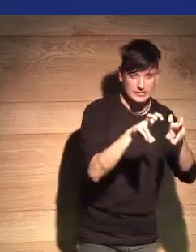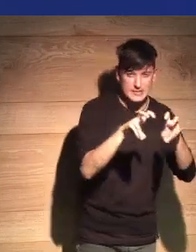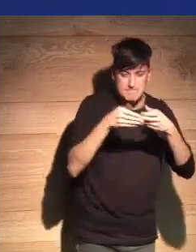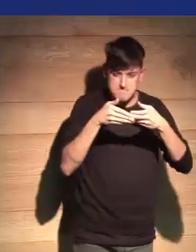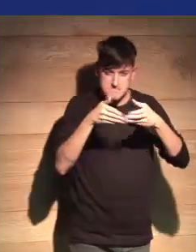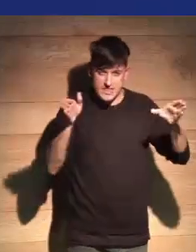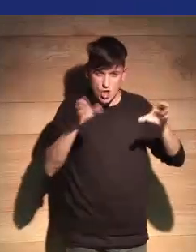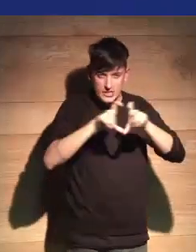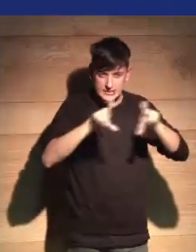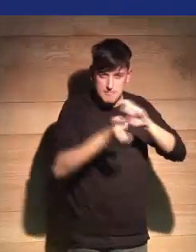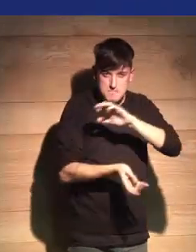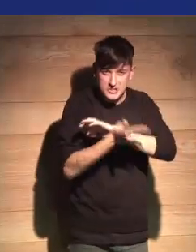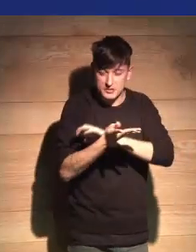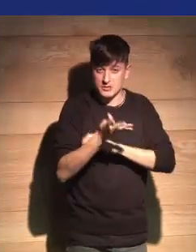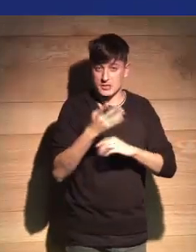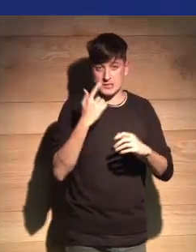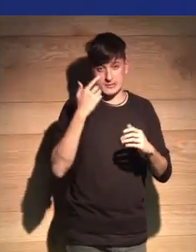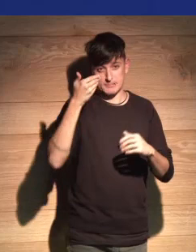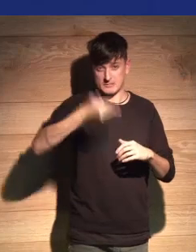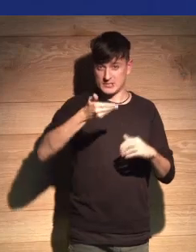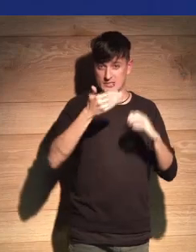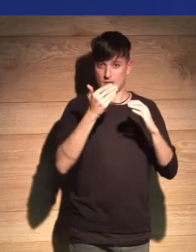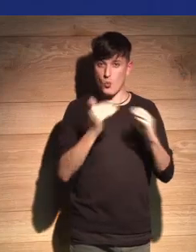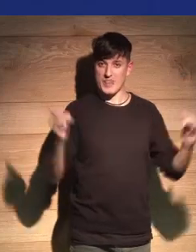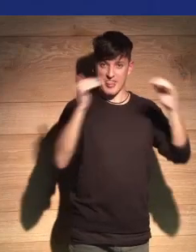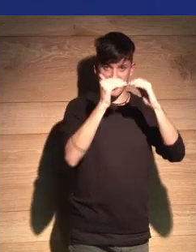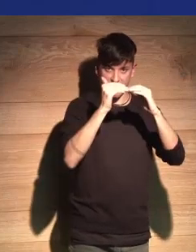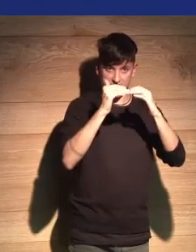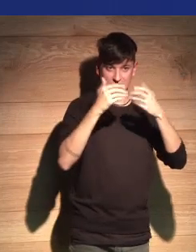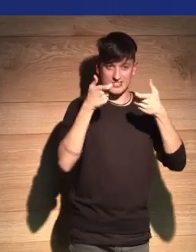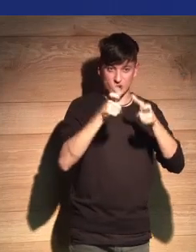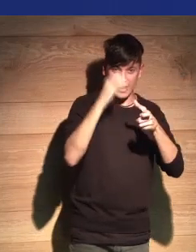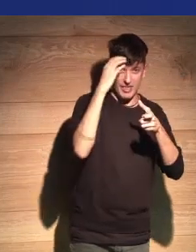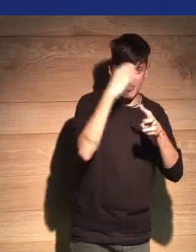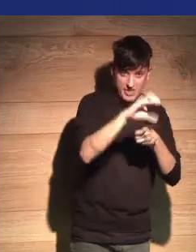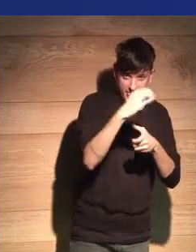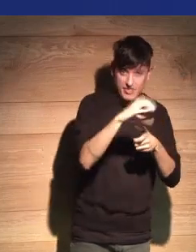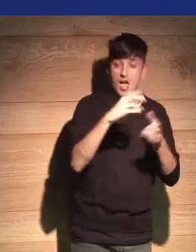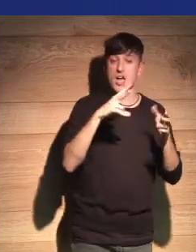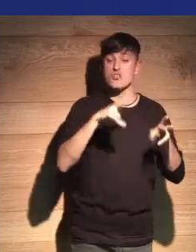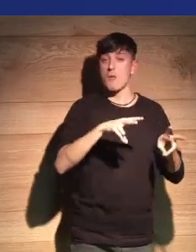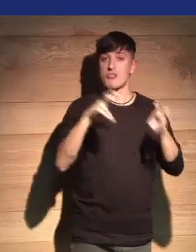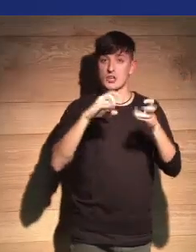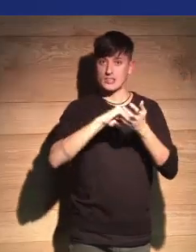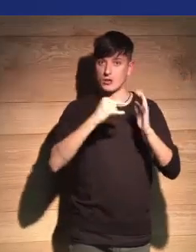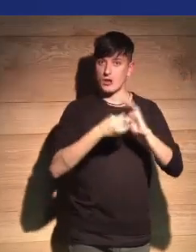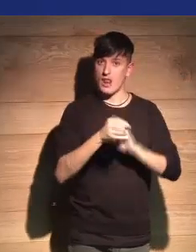inspire young entrepreneurs and scientists and explain the importance